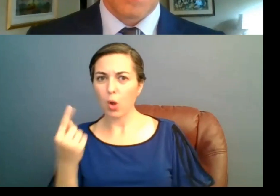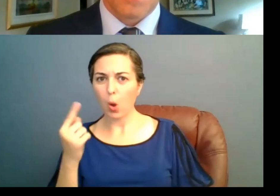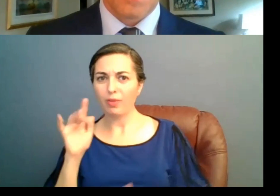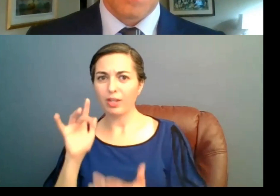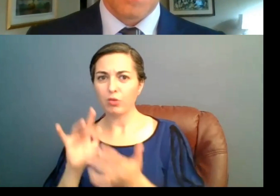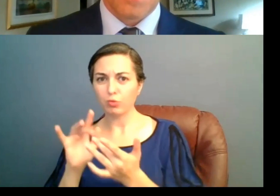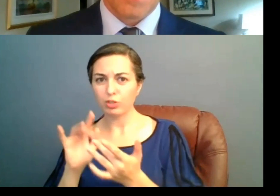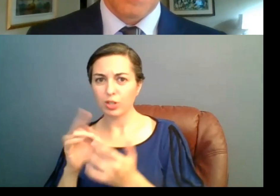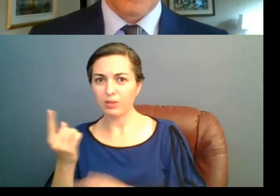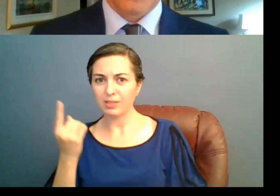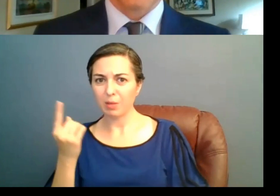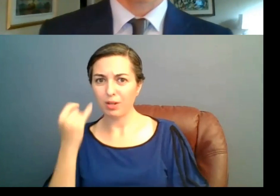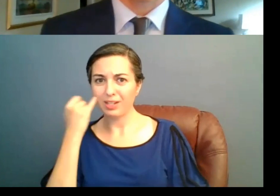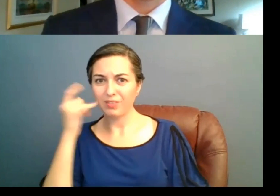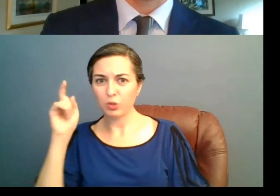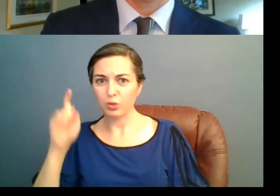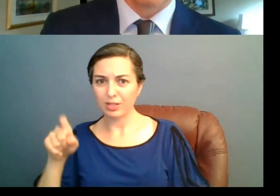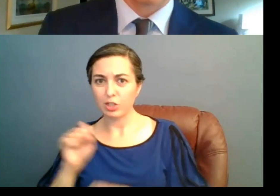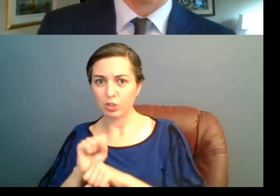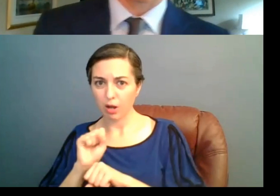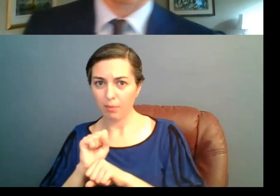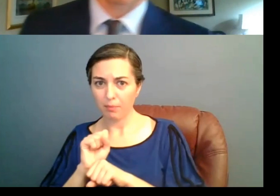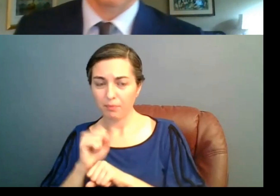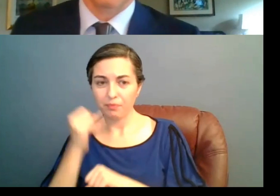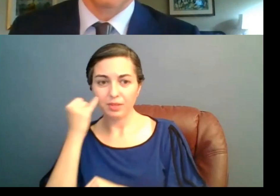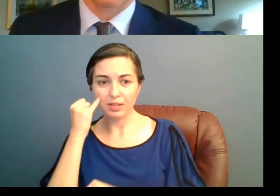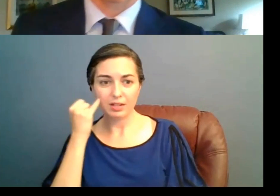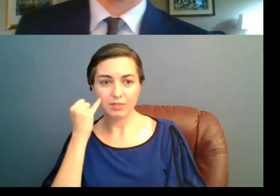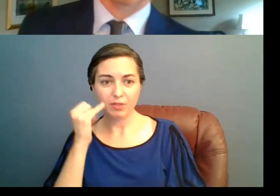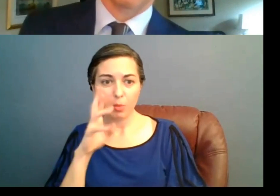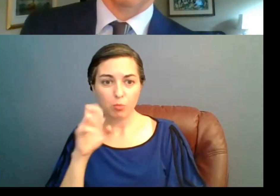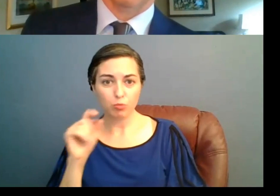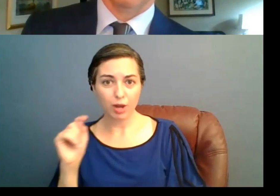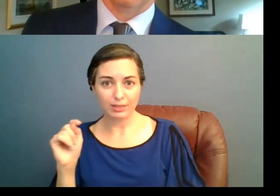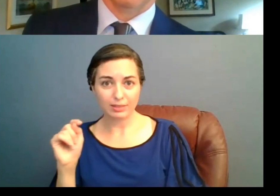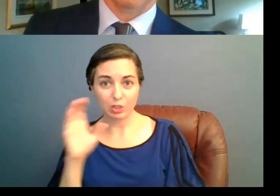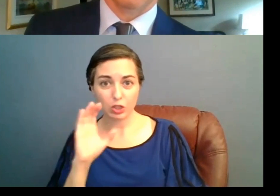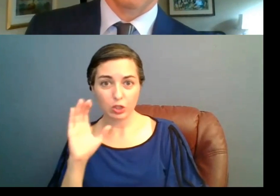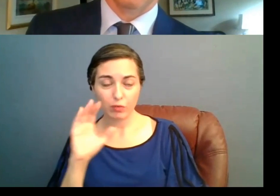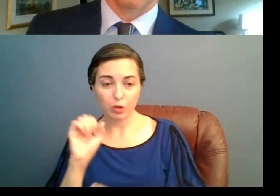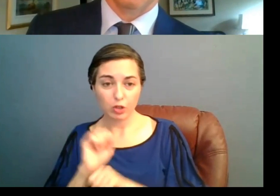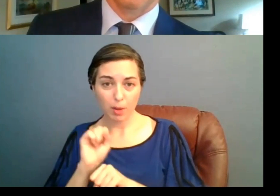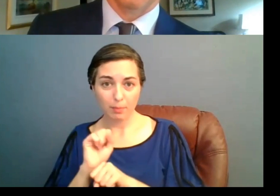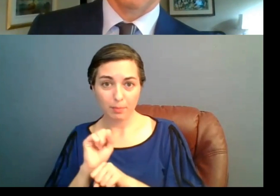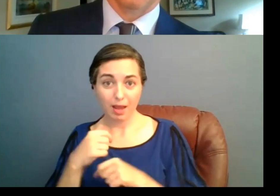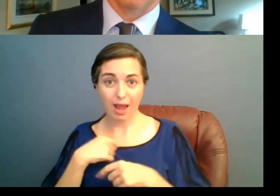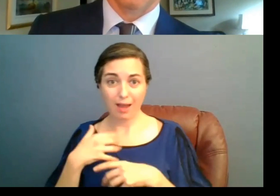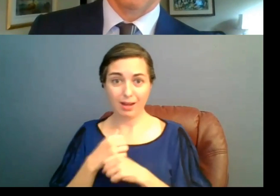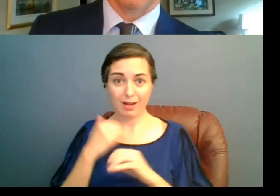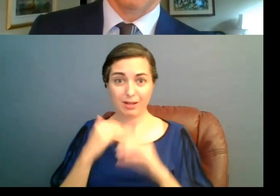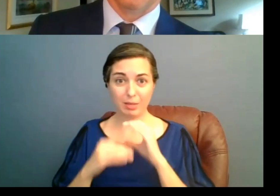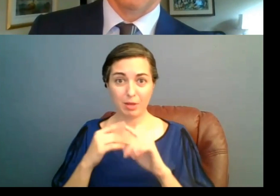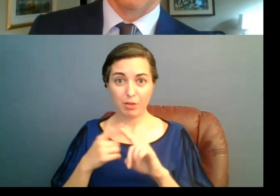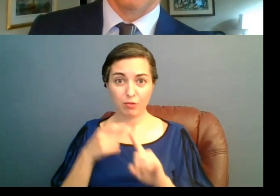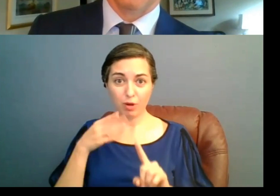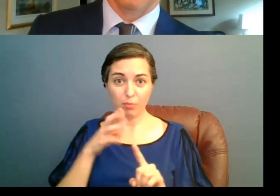job, right? Because if you're like, if I know Brett's looking for a job and I get an email from him